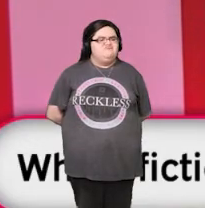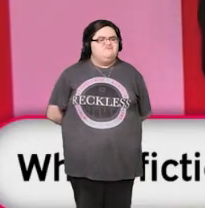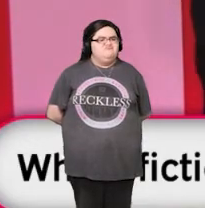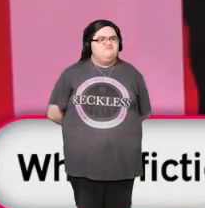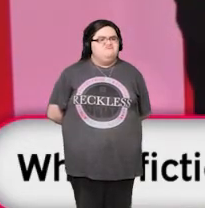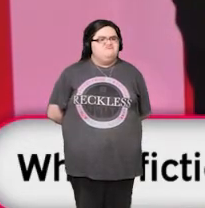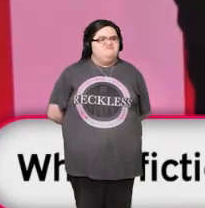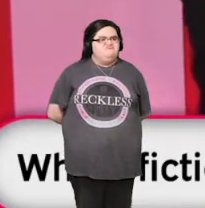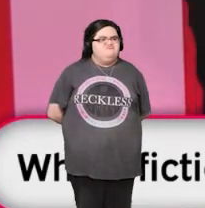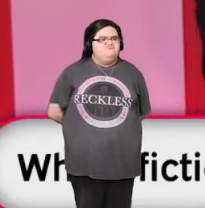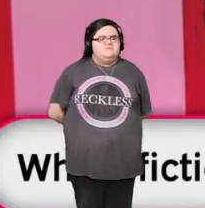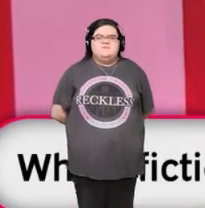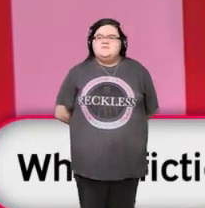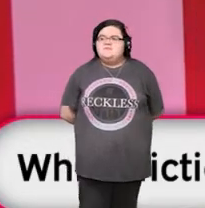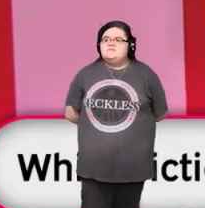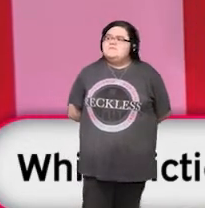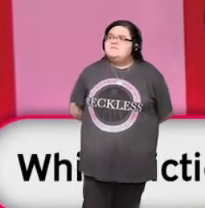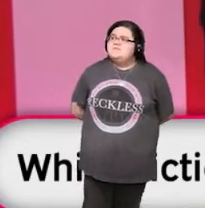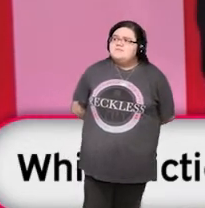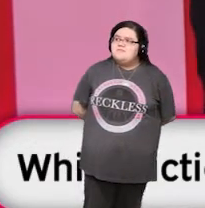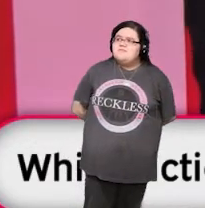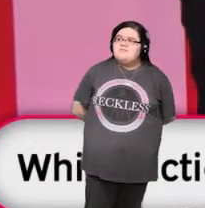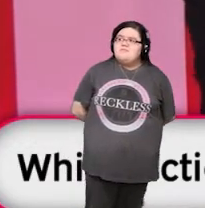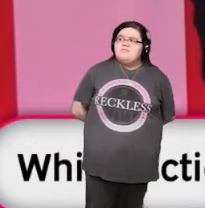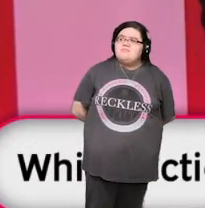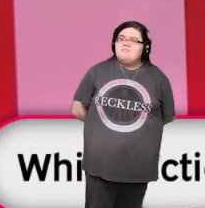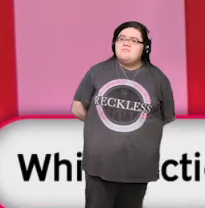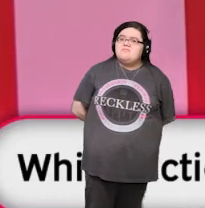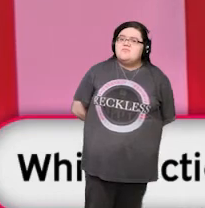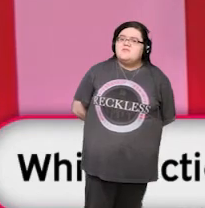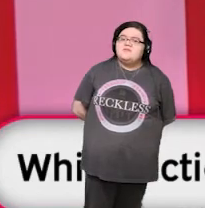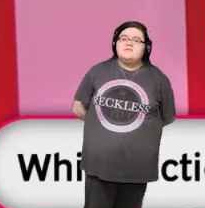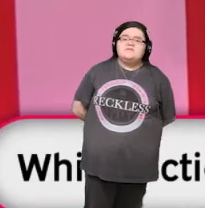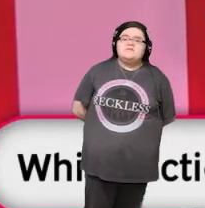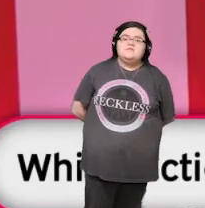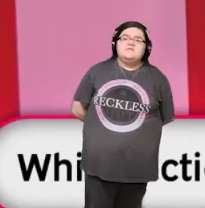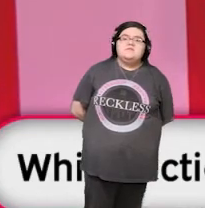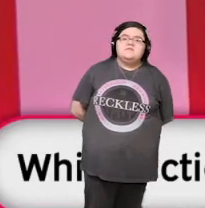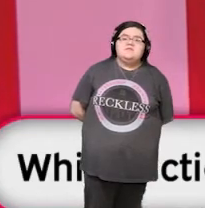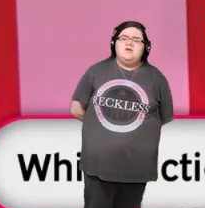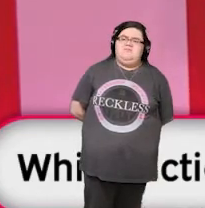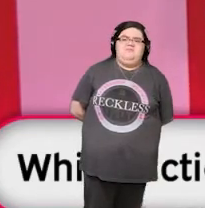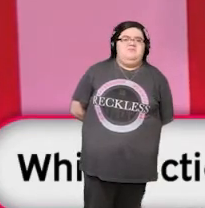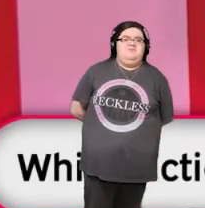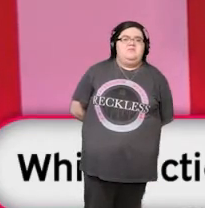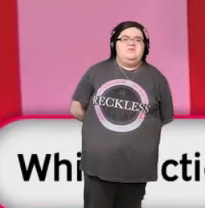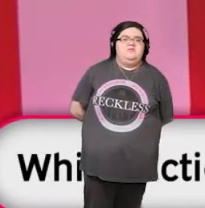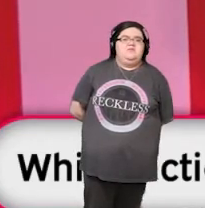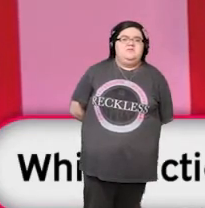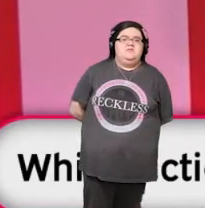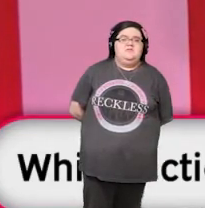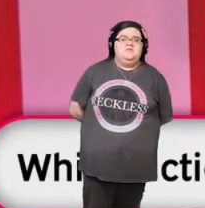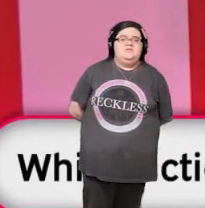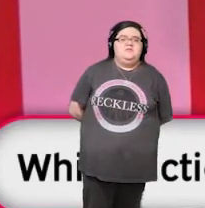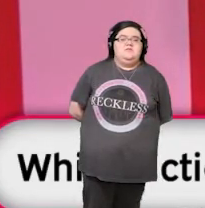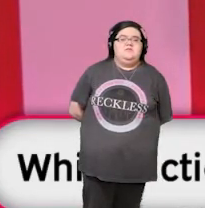want him. Nope. Oh, the guy, the kid who cries in Demon Slayer. The whiny